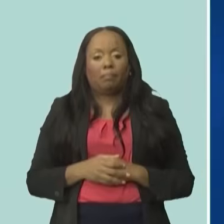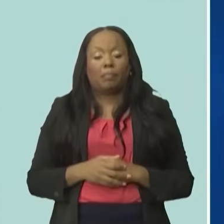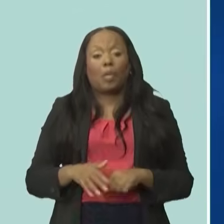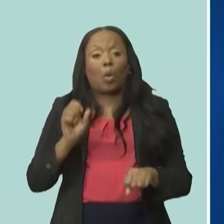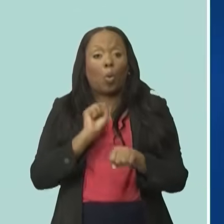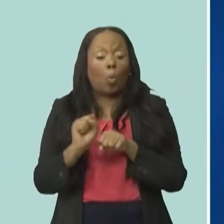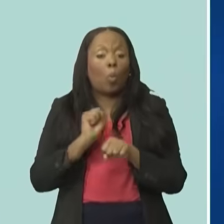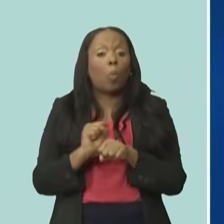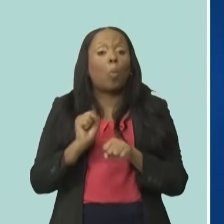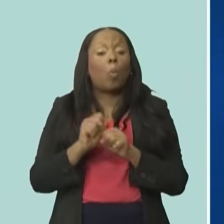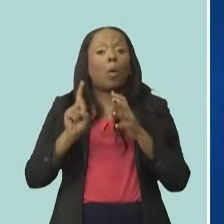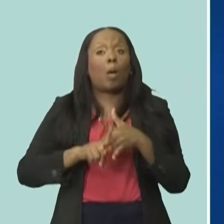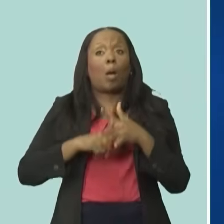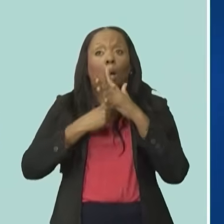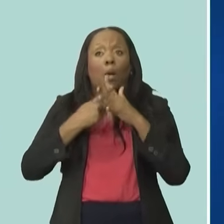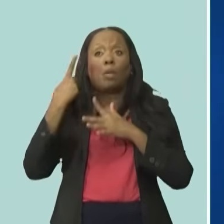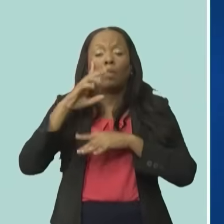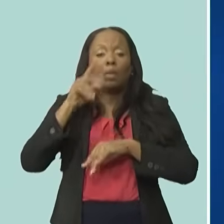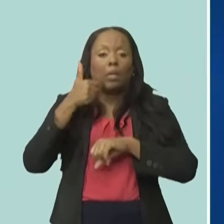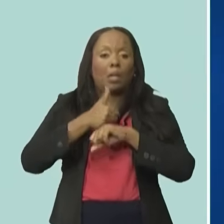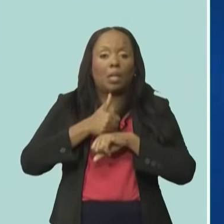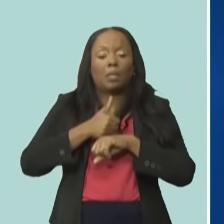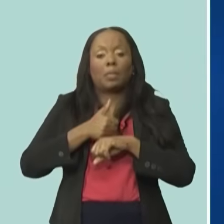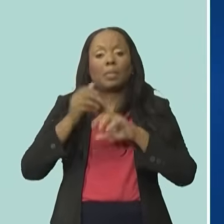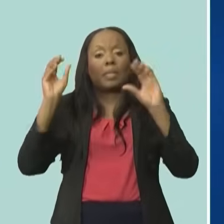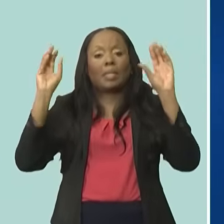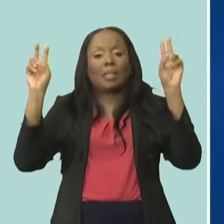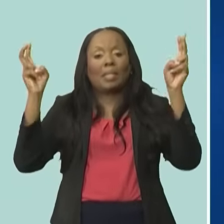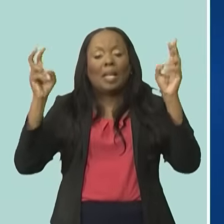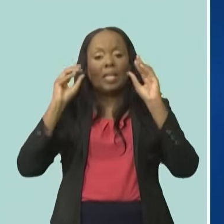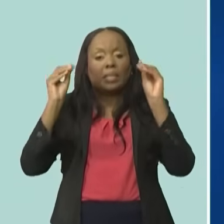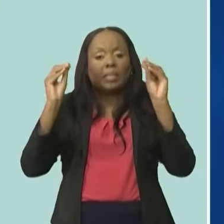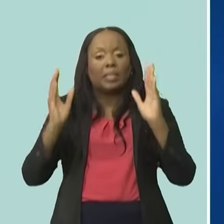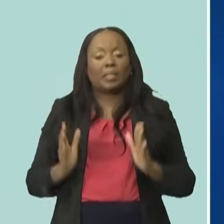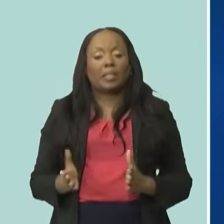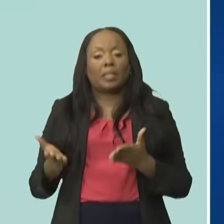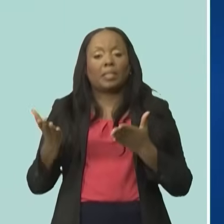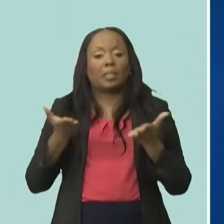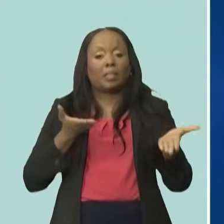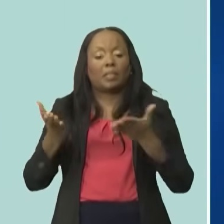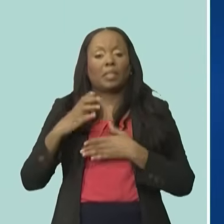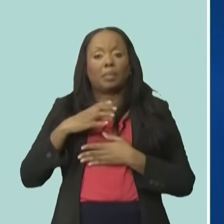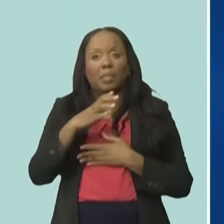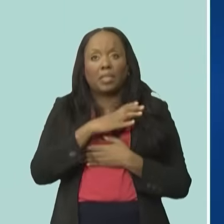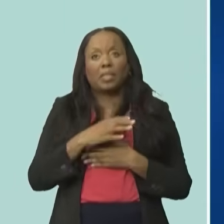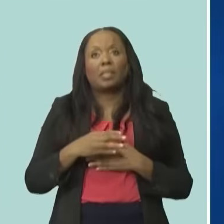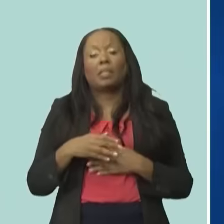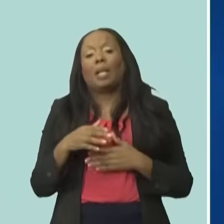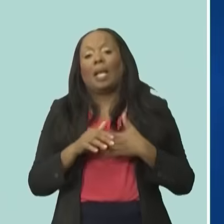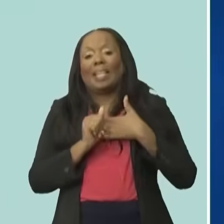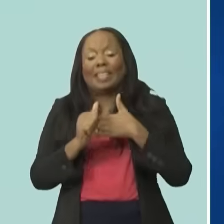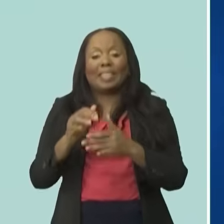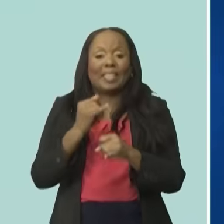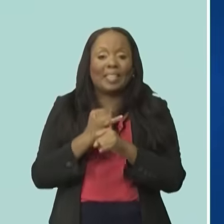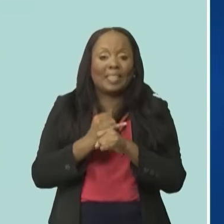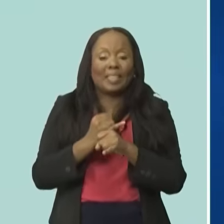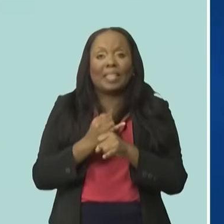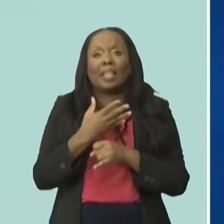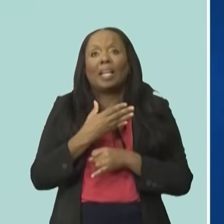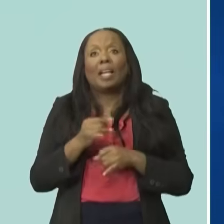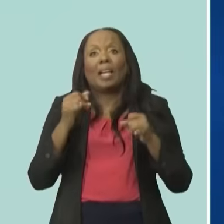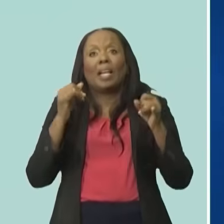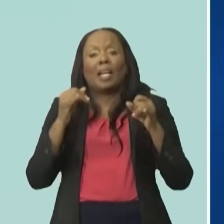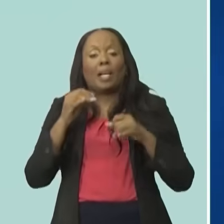the preparation of the establishment of a Teaching Service Commission, Leadership Institute, and an independent quality assurance